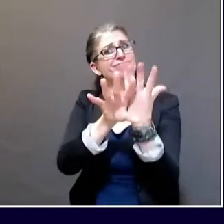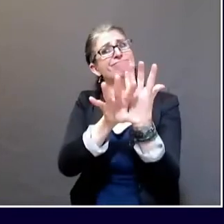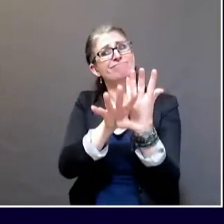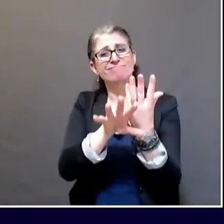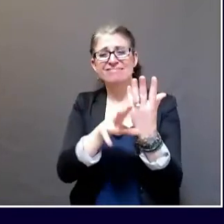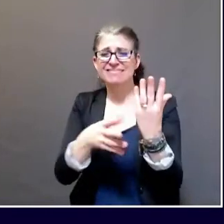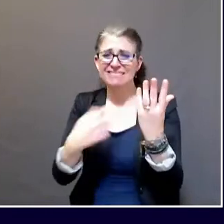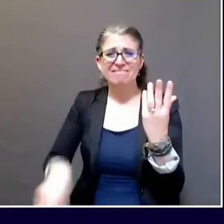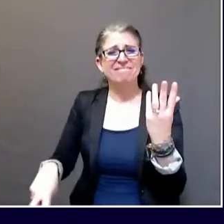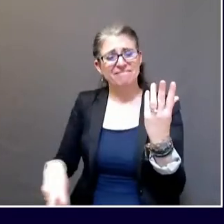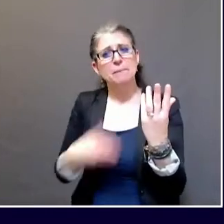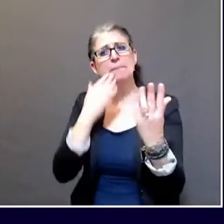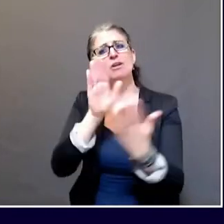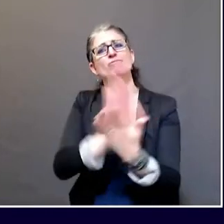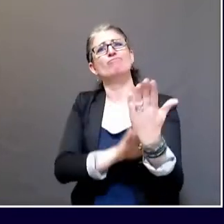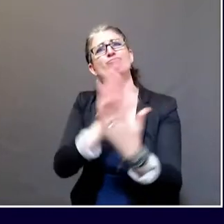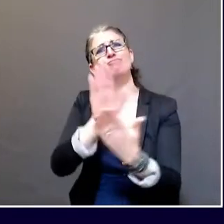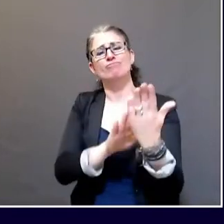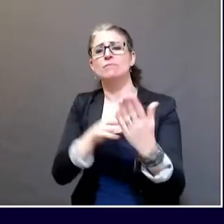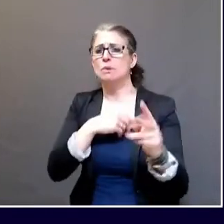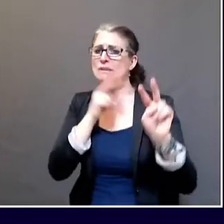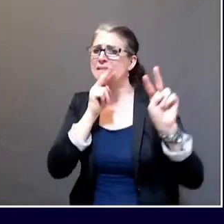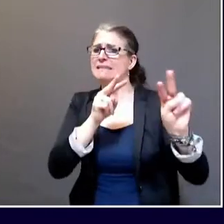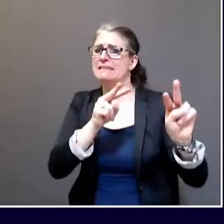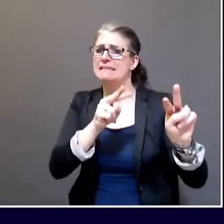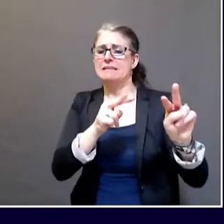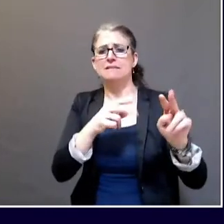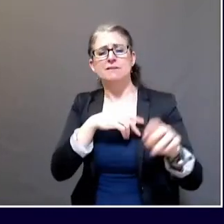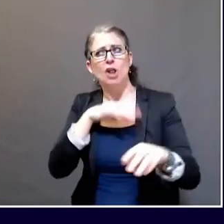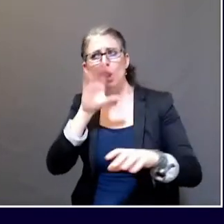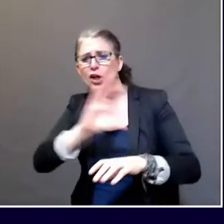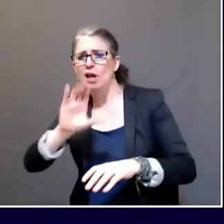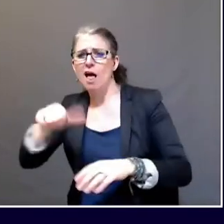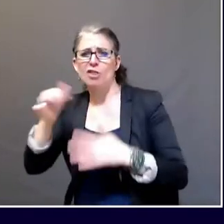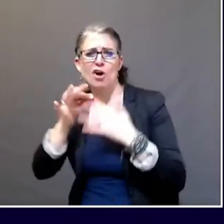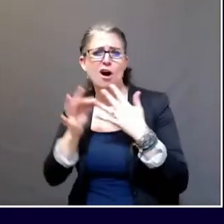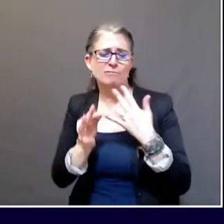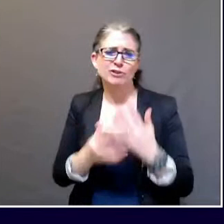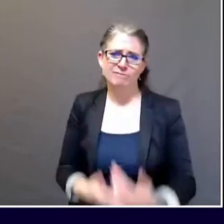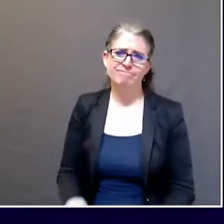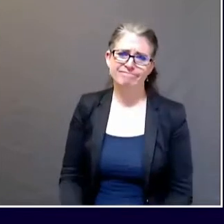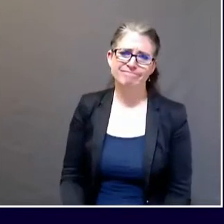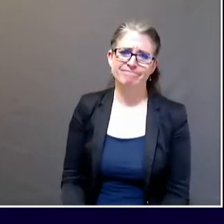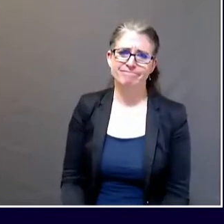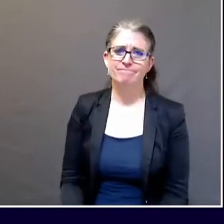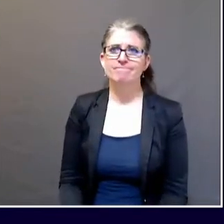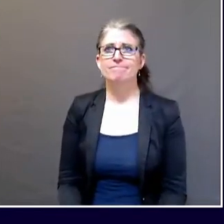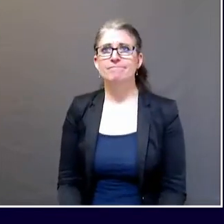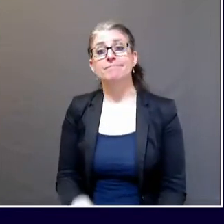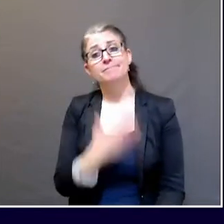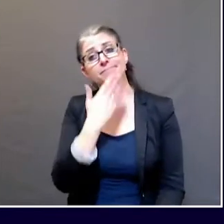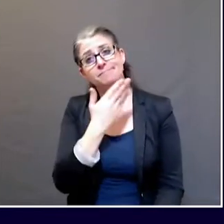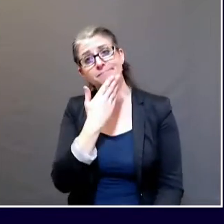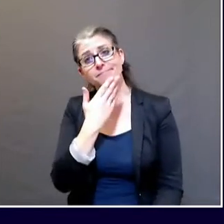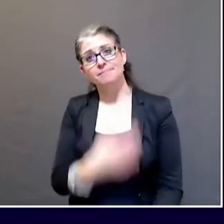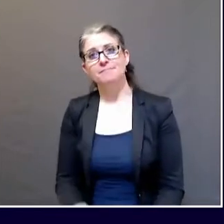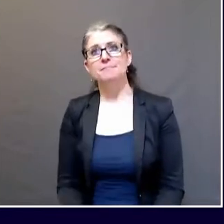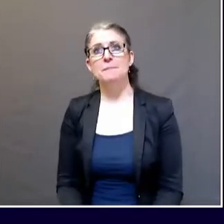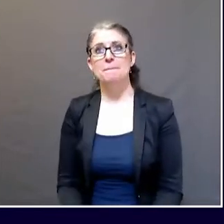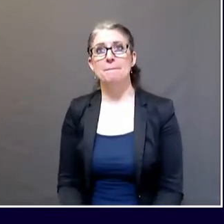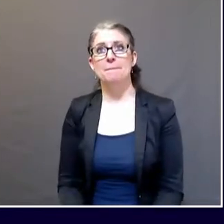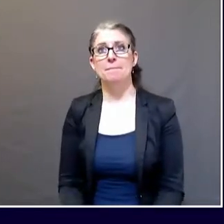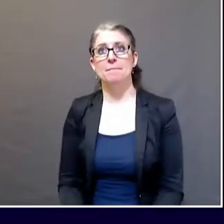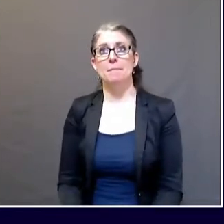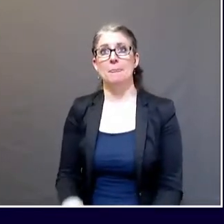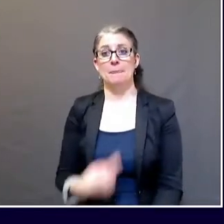do better at that job. Thank you, Commissioner. And then I have a question. so many great information